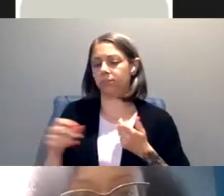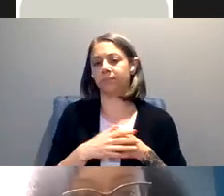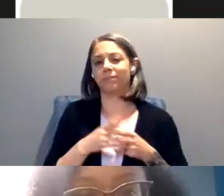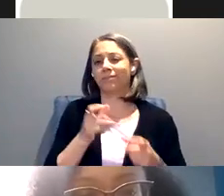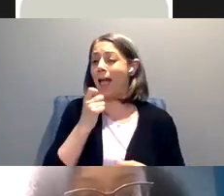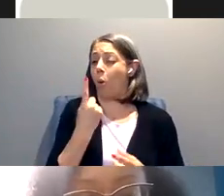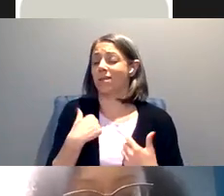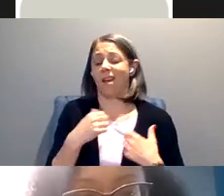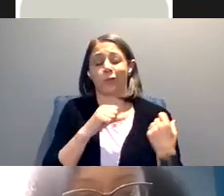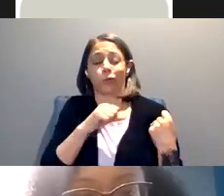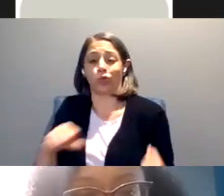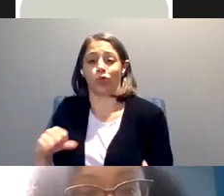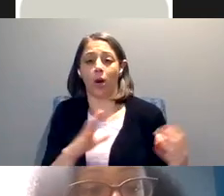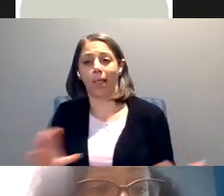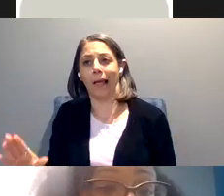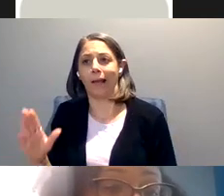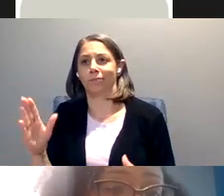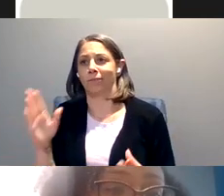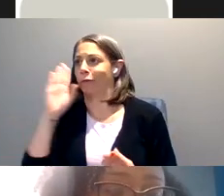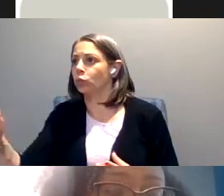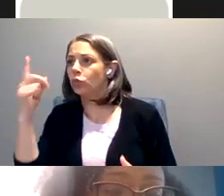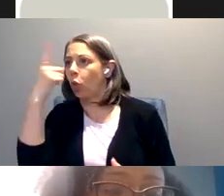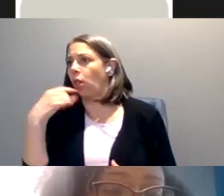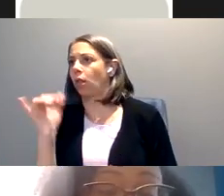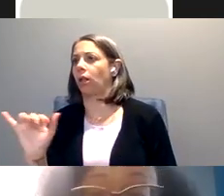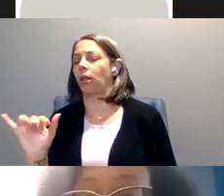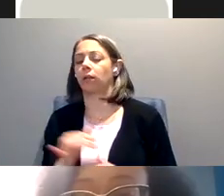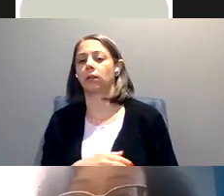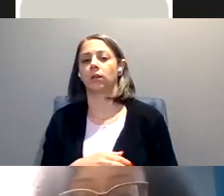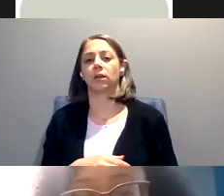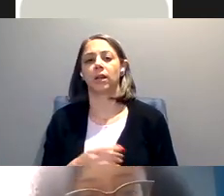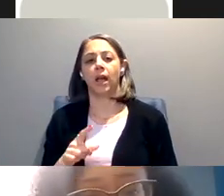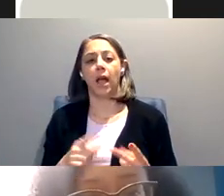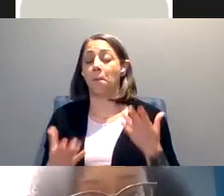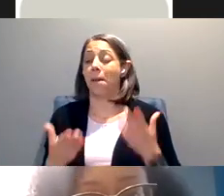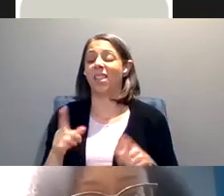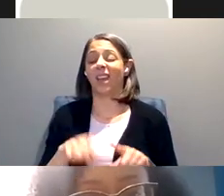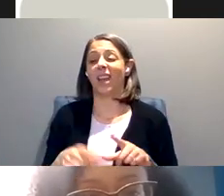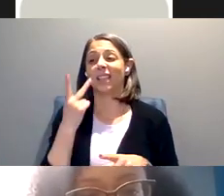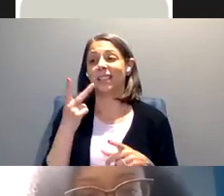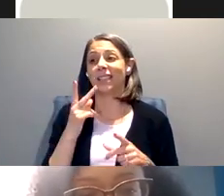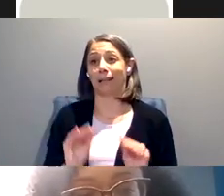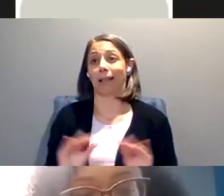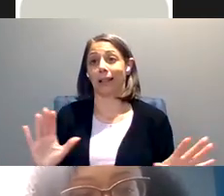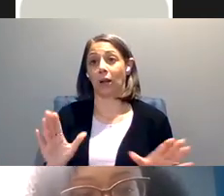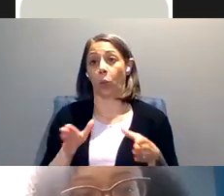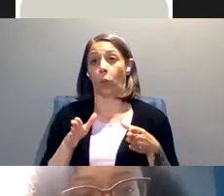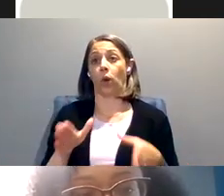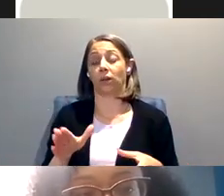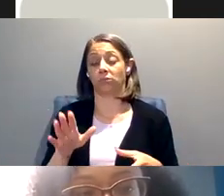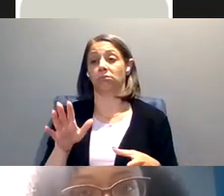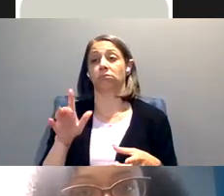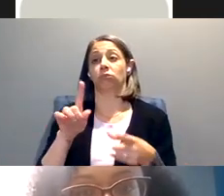plan for what that might look like. And they might also not be able to see kind of a clear pathway to retirement. So